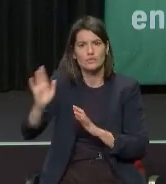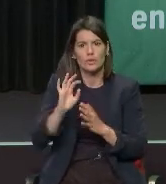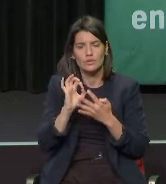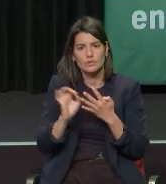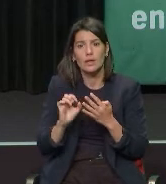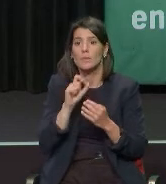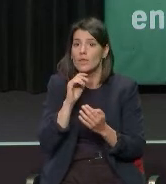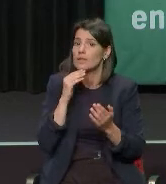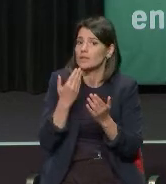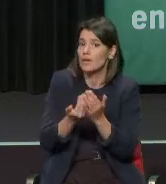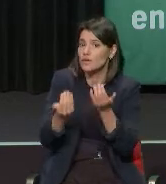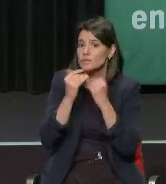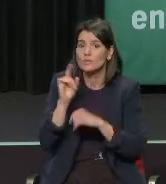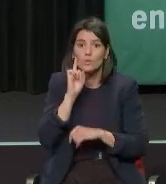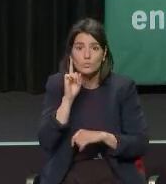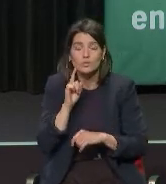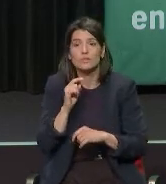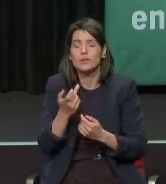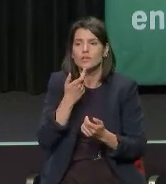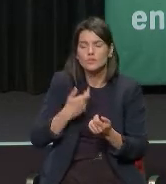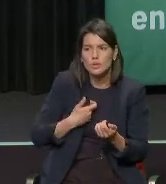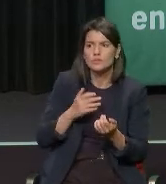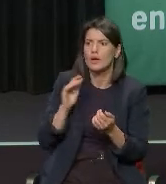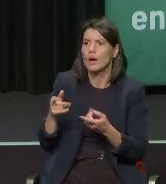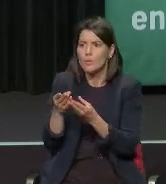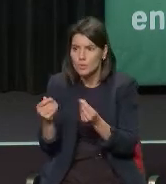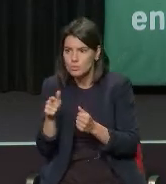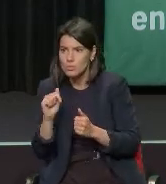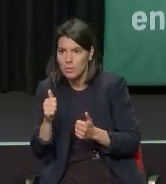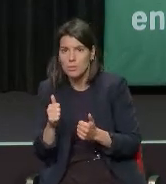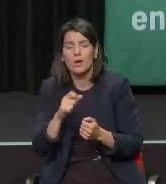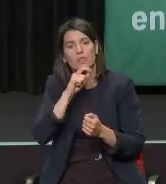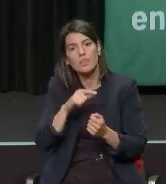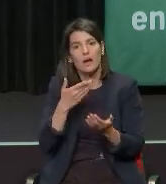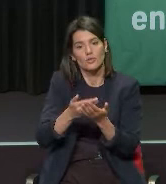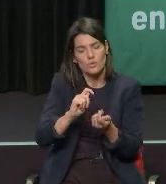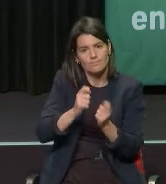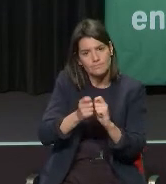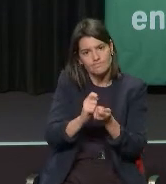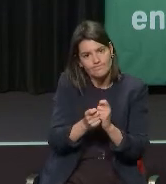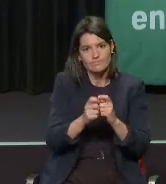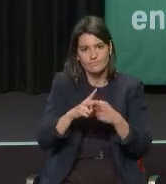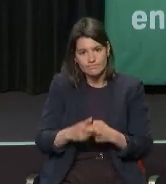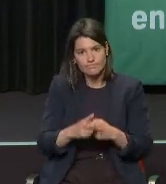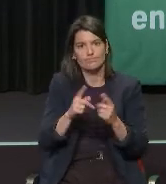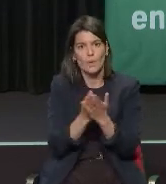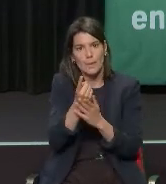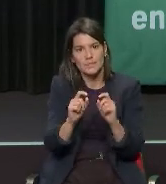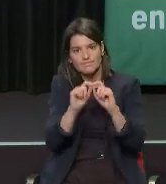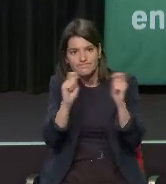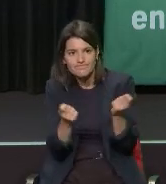provide important information, important feedback on these products, and also help with the refinement of the maps. So,